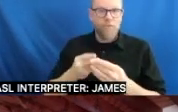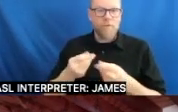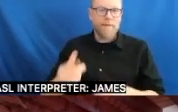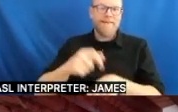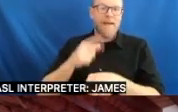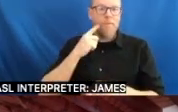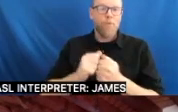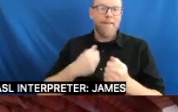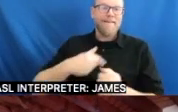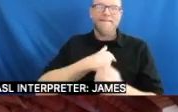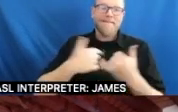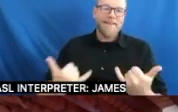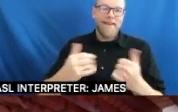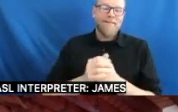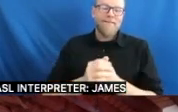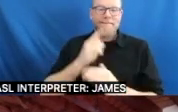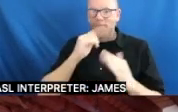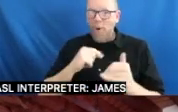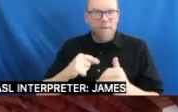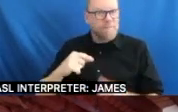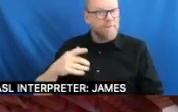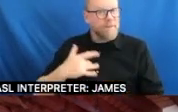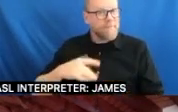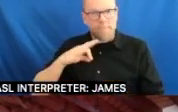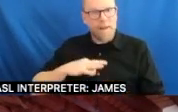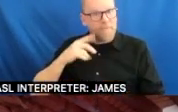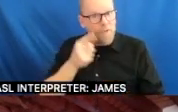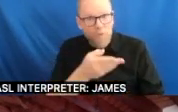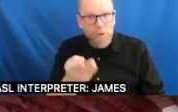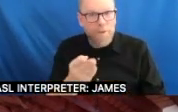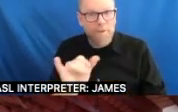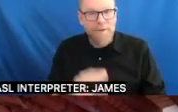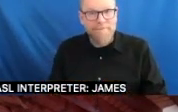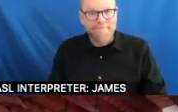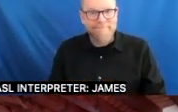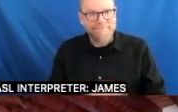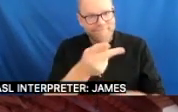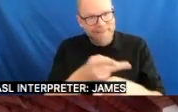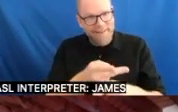us today, and I hope this was useful for you as well. Take care.